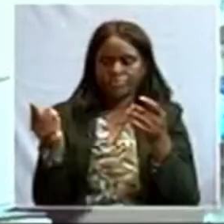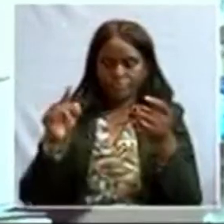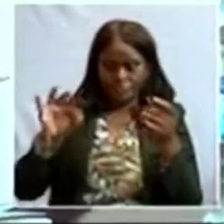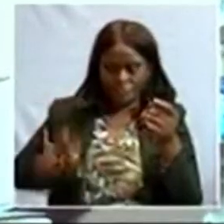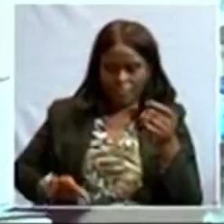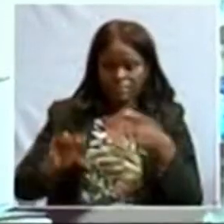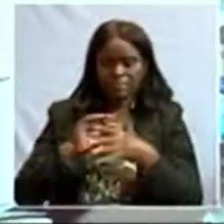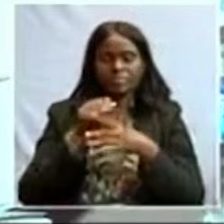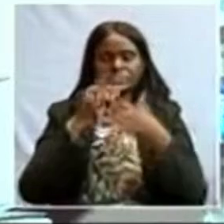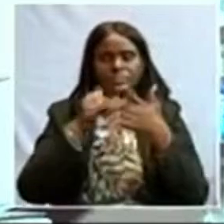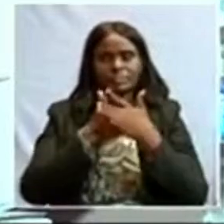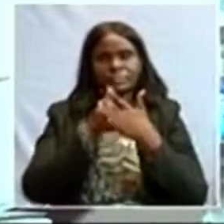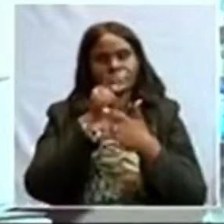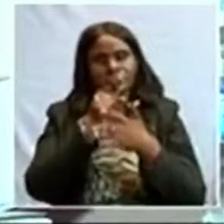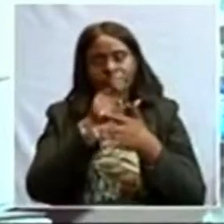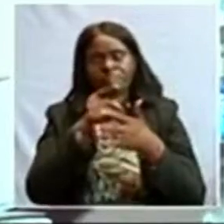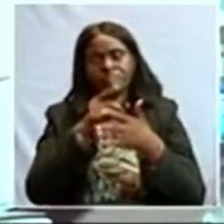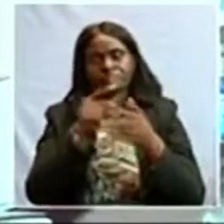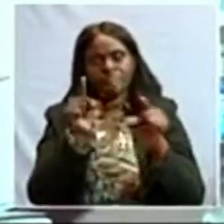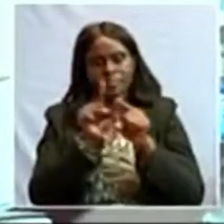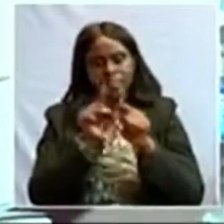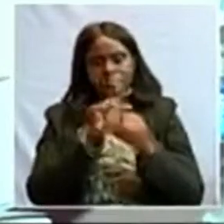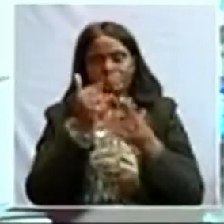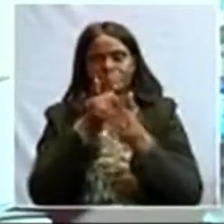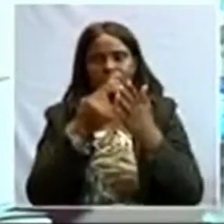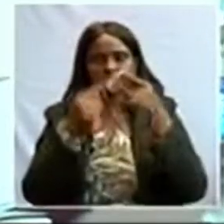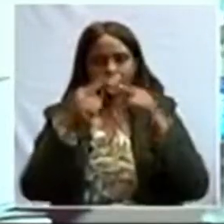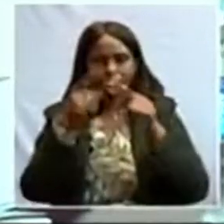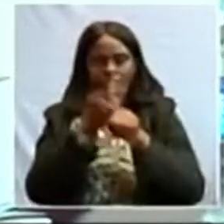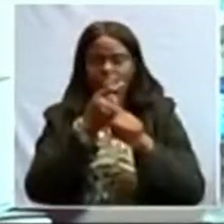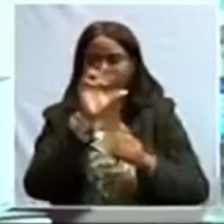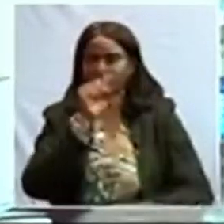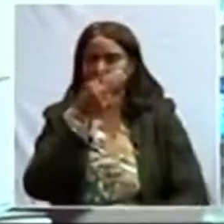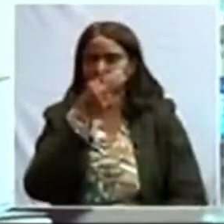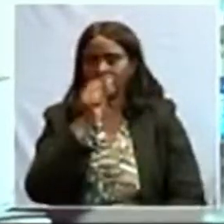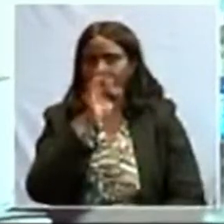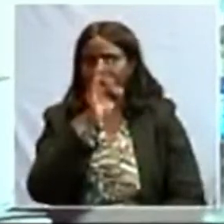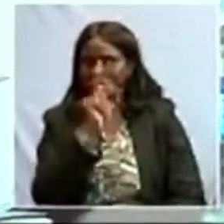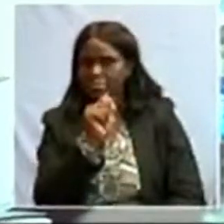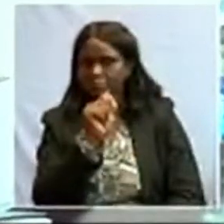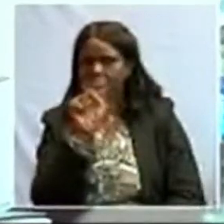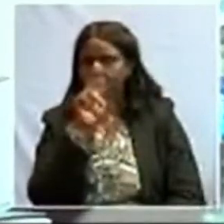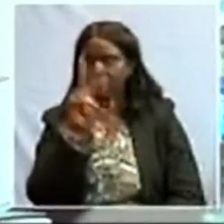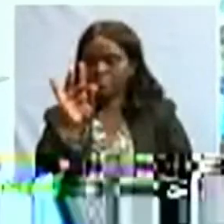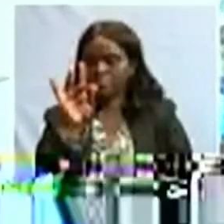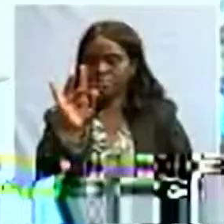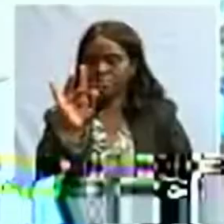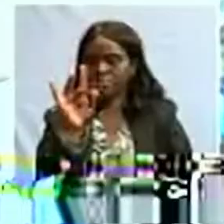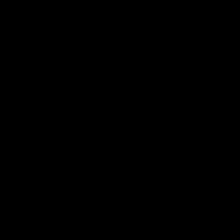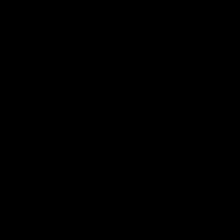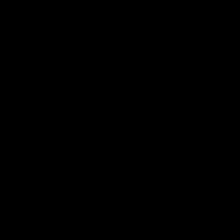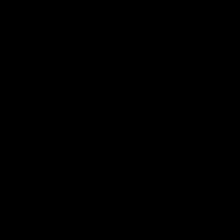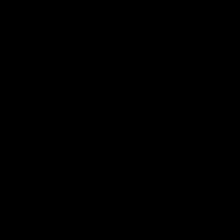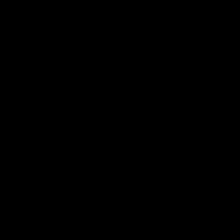or low-hanging fruits are being garnered from the Shaft 28 project.